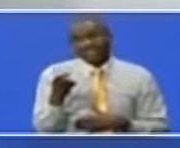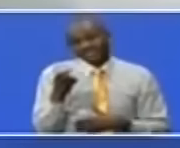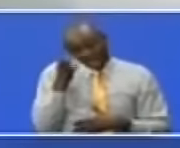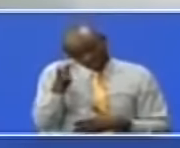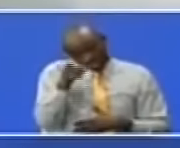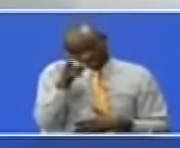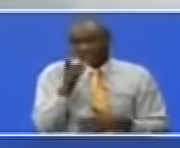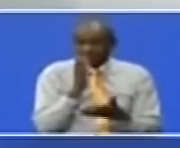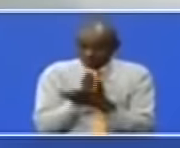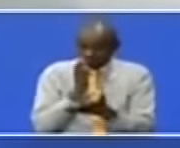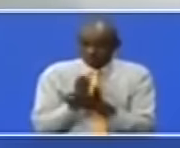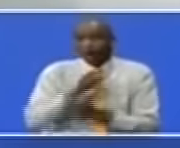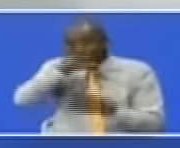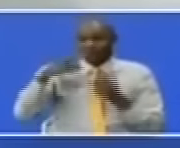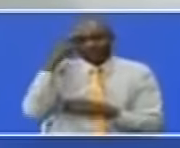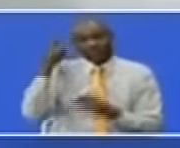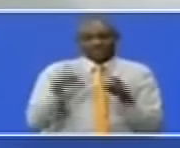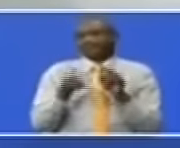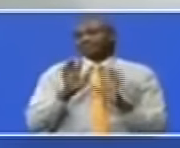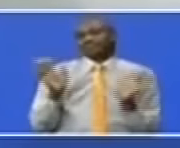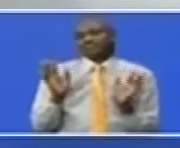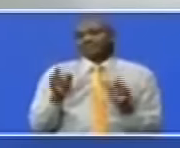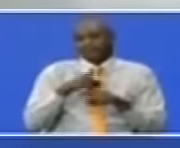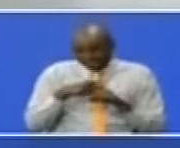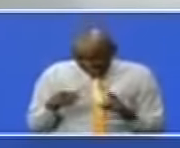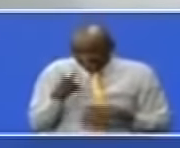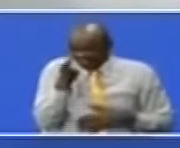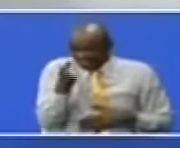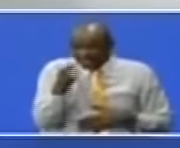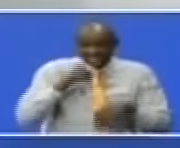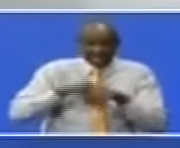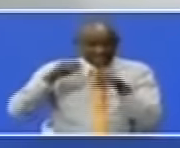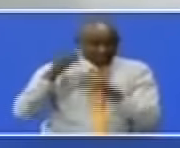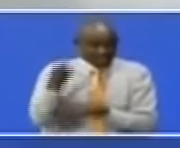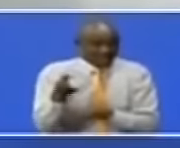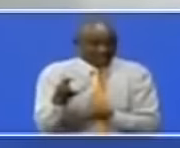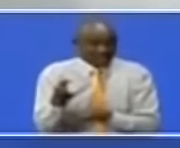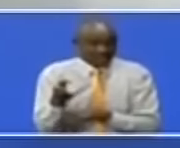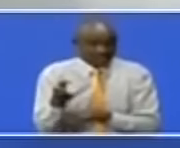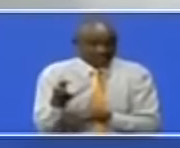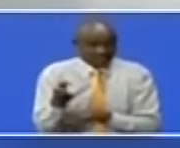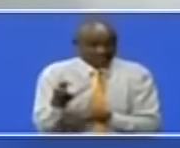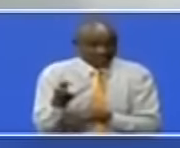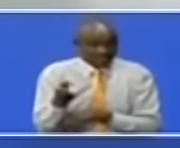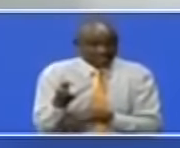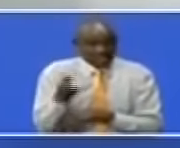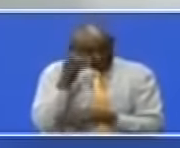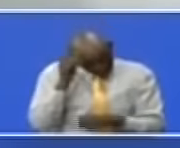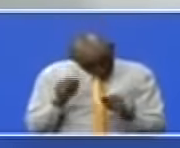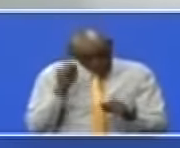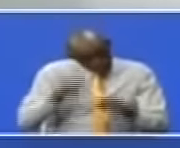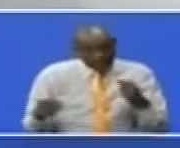that's certainly not a universal view. But in between elections, however vital the outcome might